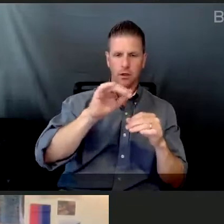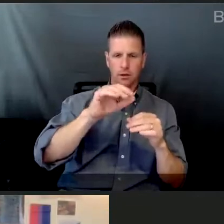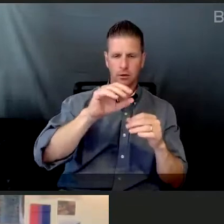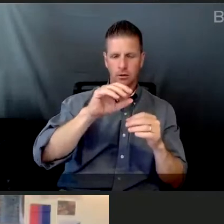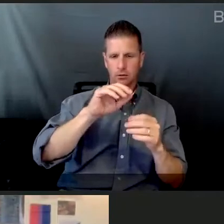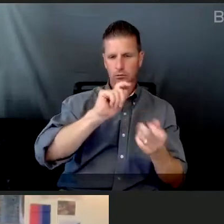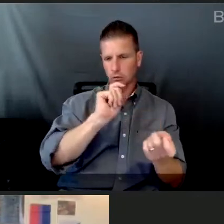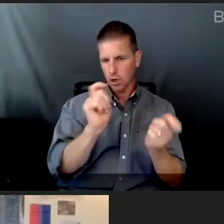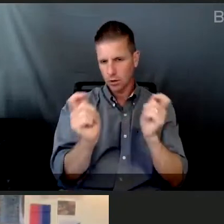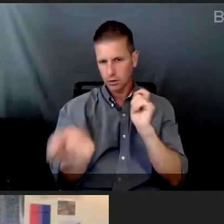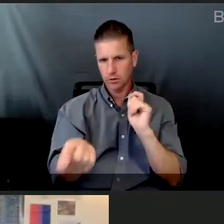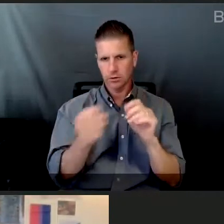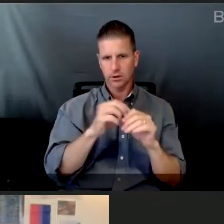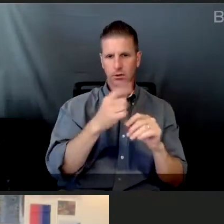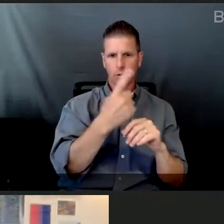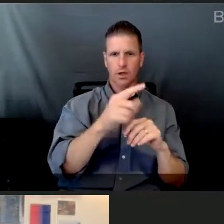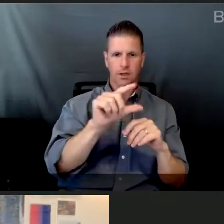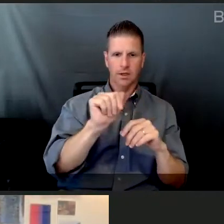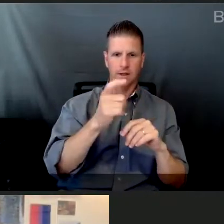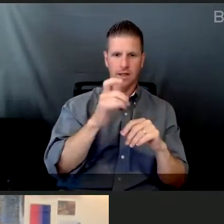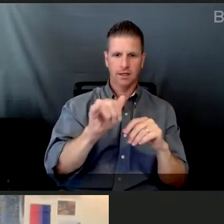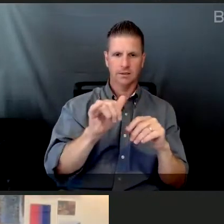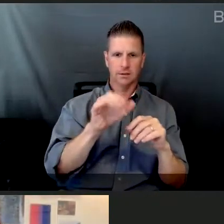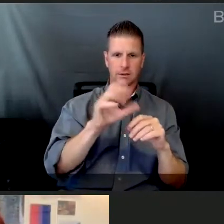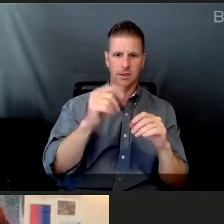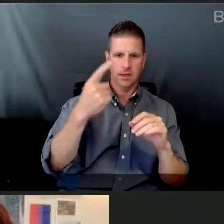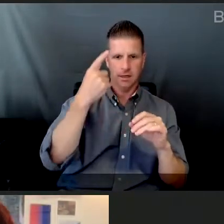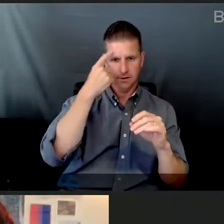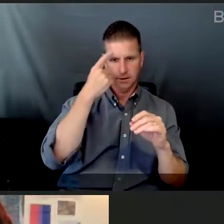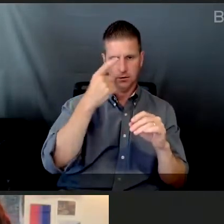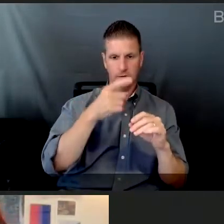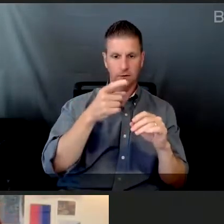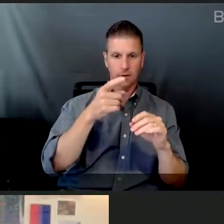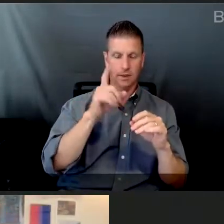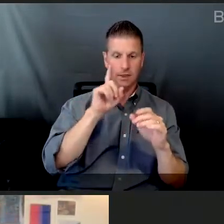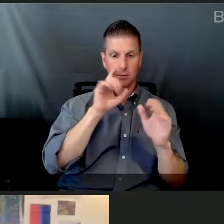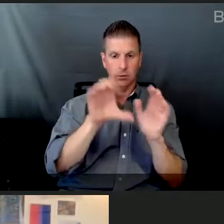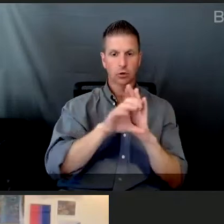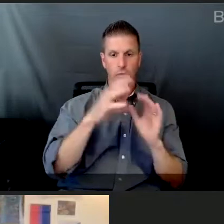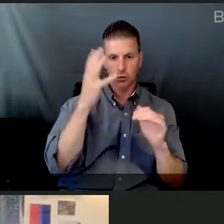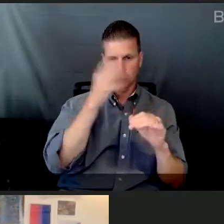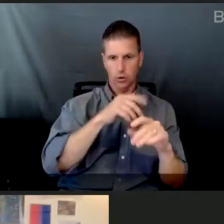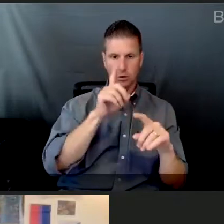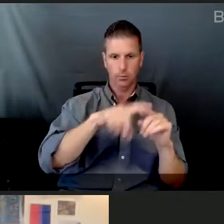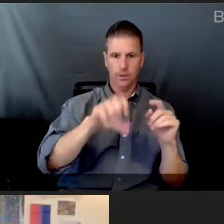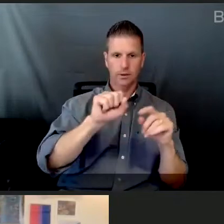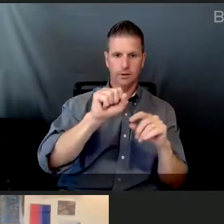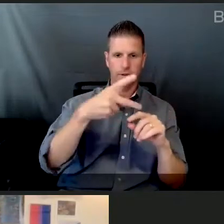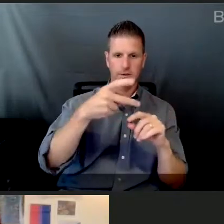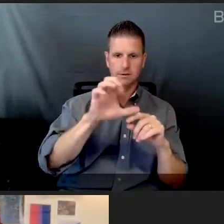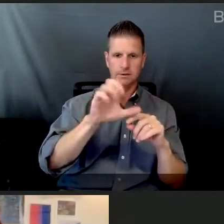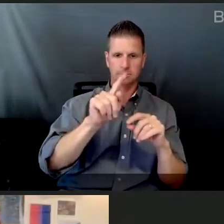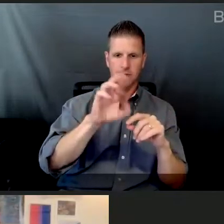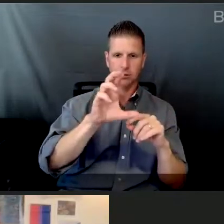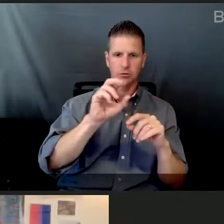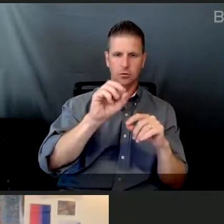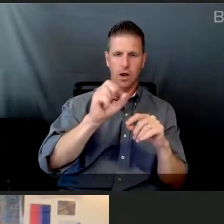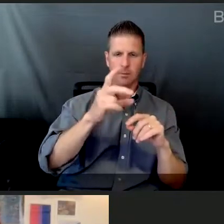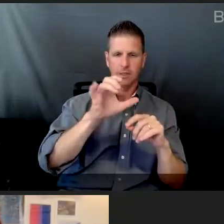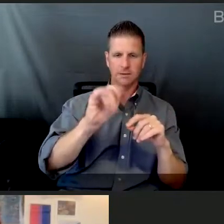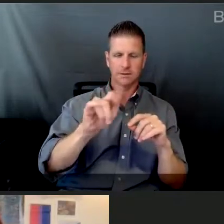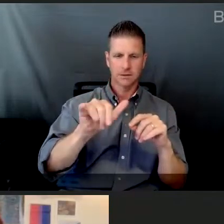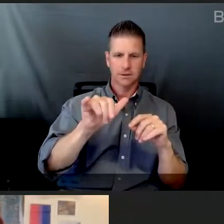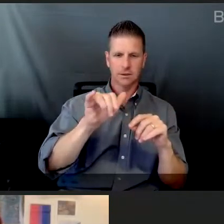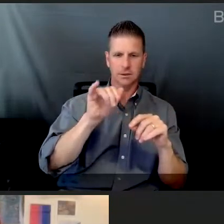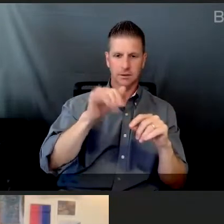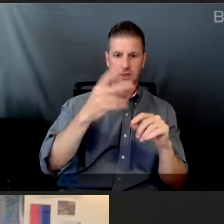forming regions in a single galaxy. And I think the imaging is very beautiful, but the spectroscopy is the part that's most exciting. And so we're seeing